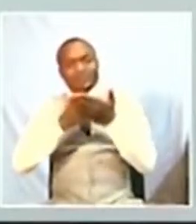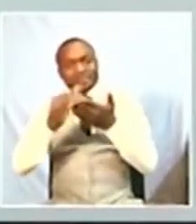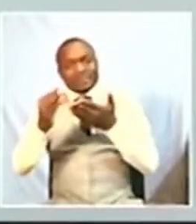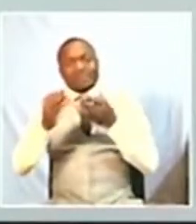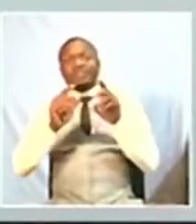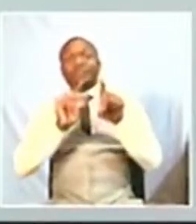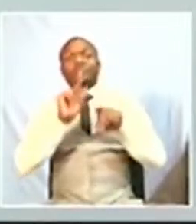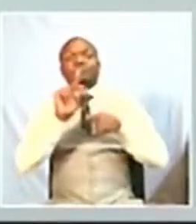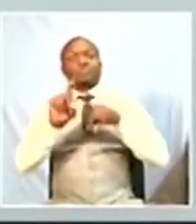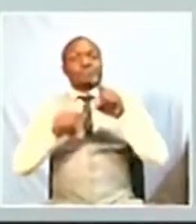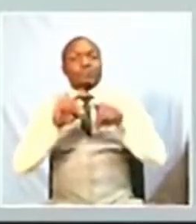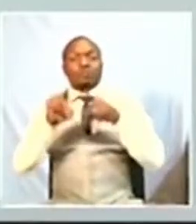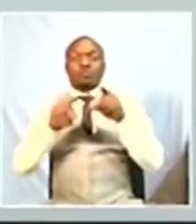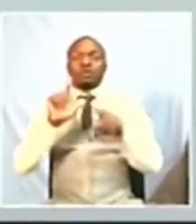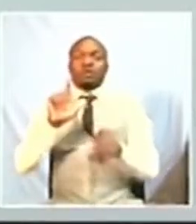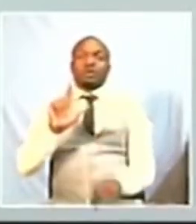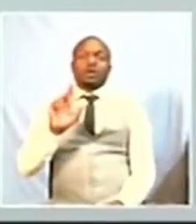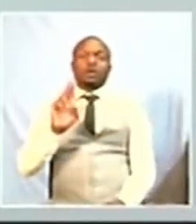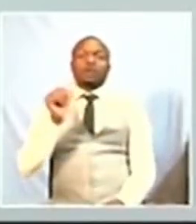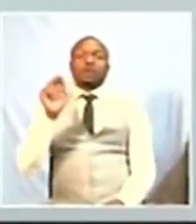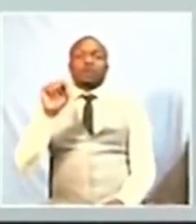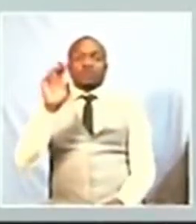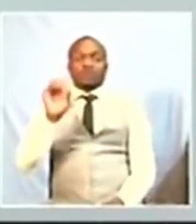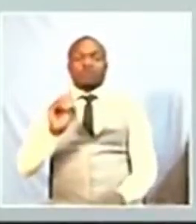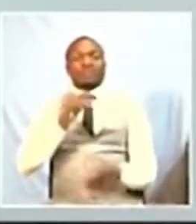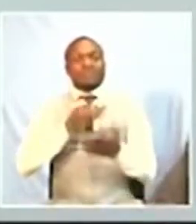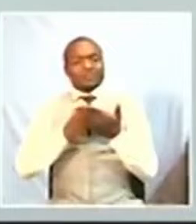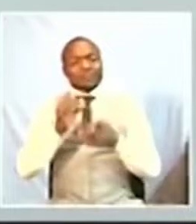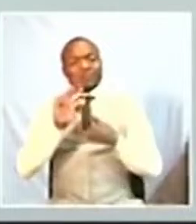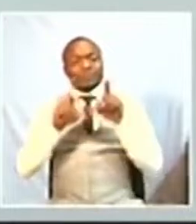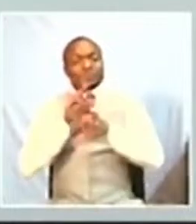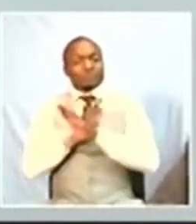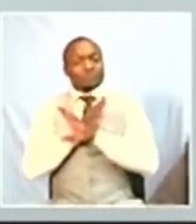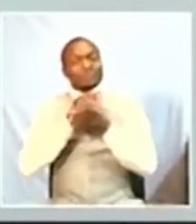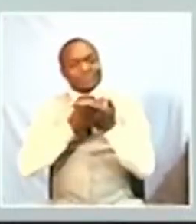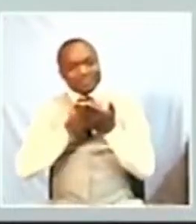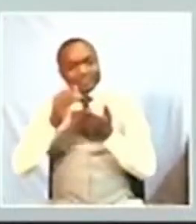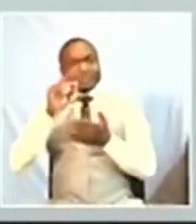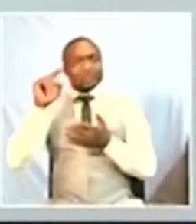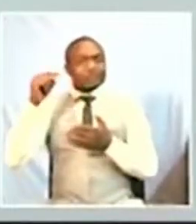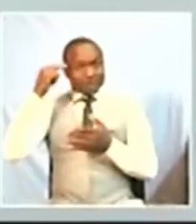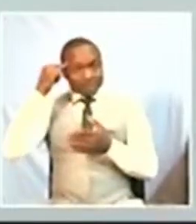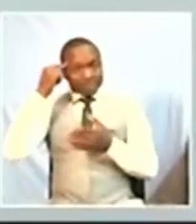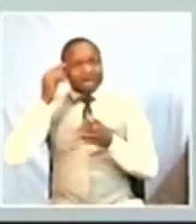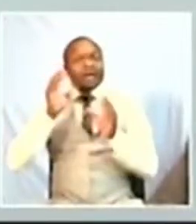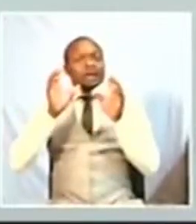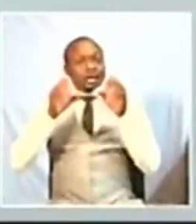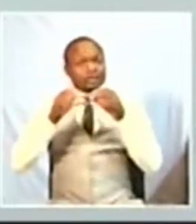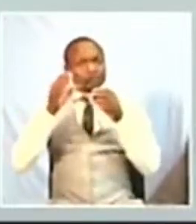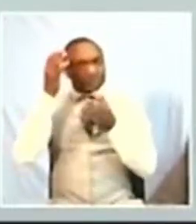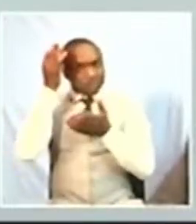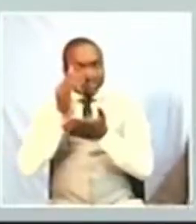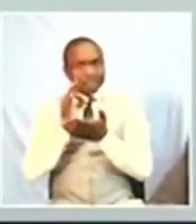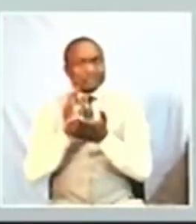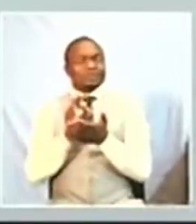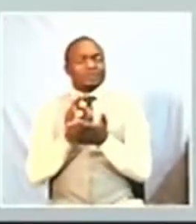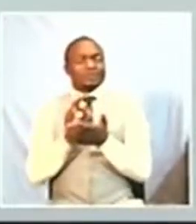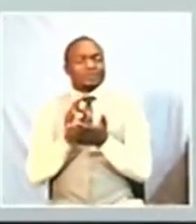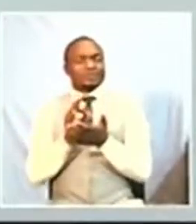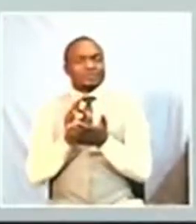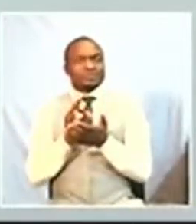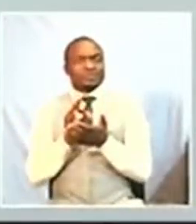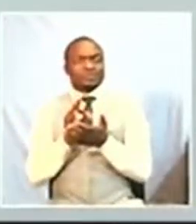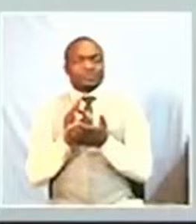Luano, failing the people of Zambia, and failing the government. Council secretary, it's